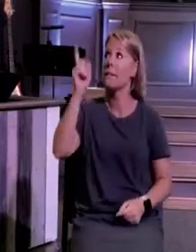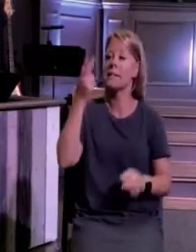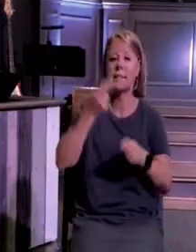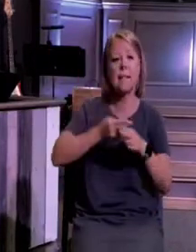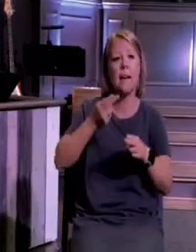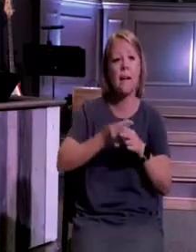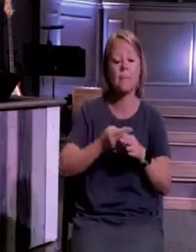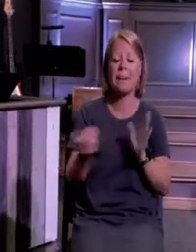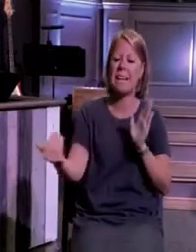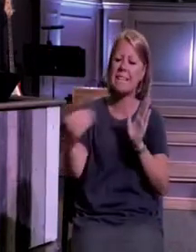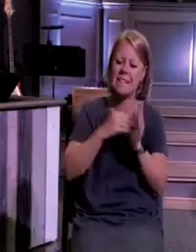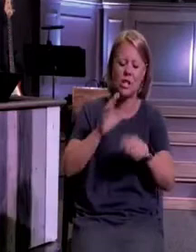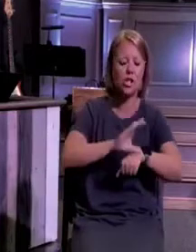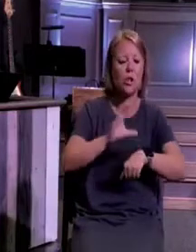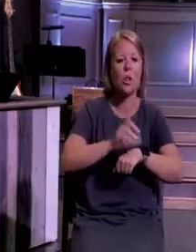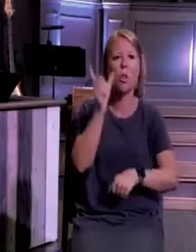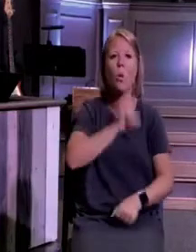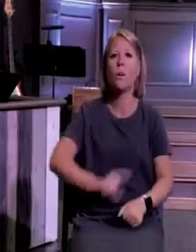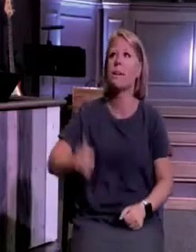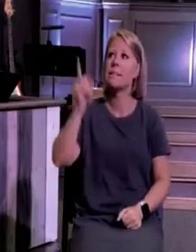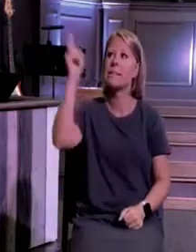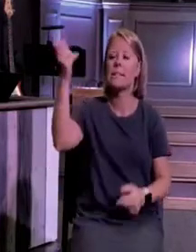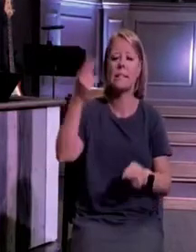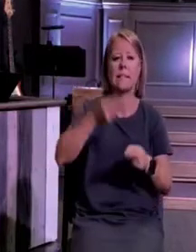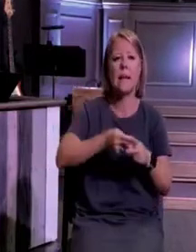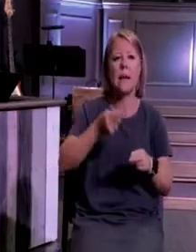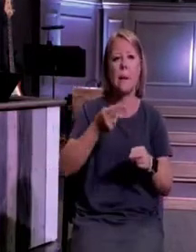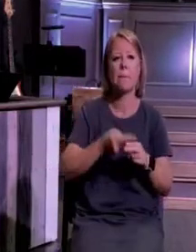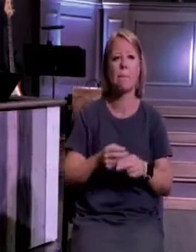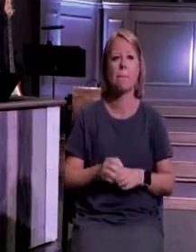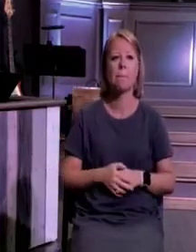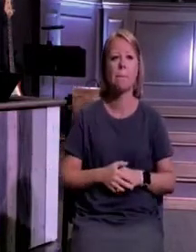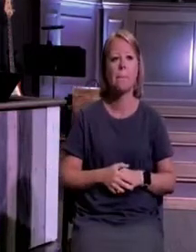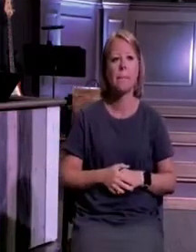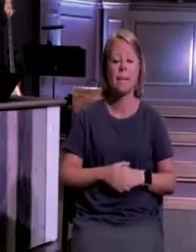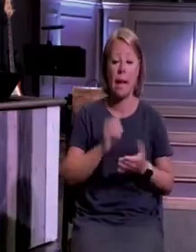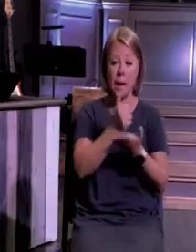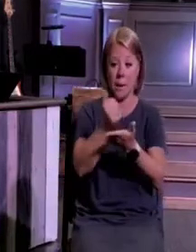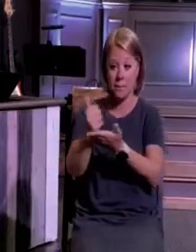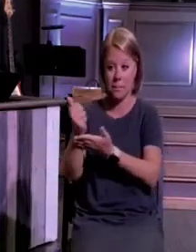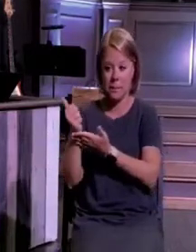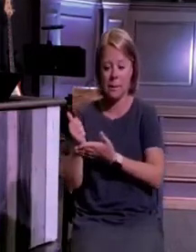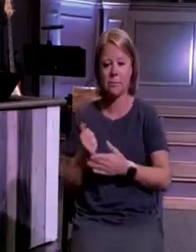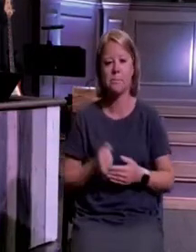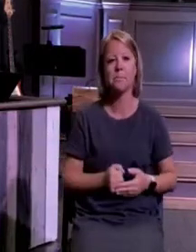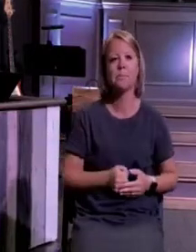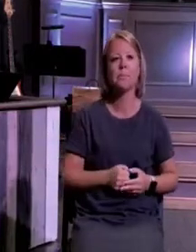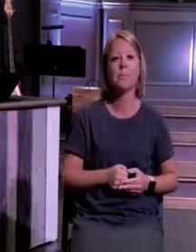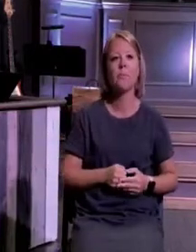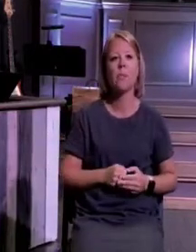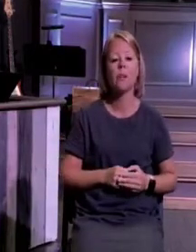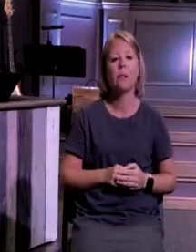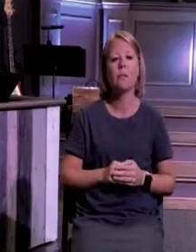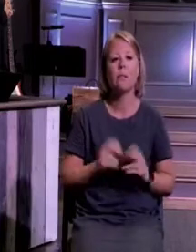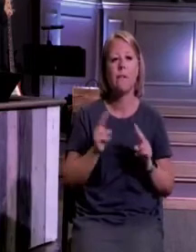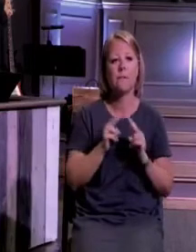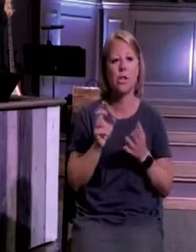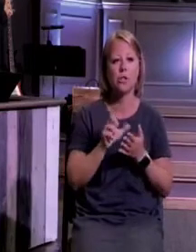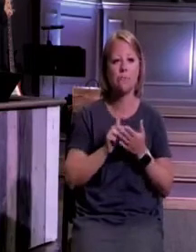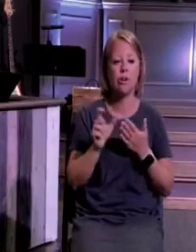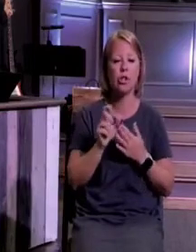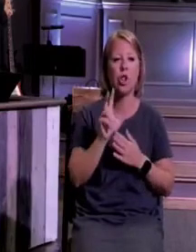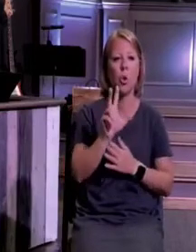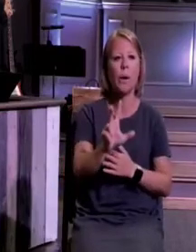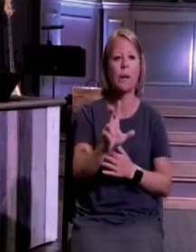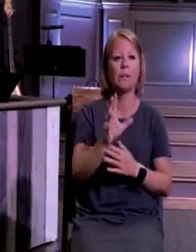name. Say it again, church. The Lord is his name. Can I get an amen? And in verse number 3, he says,